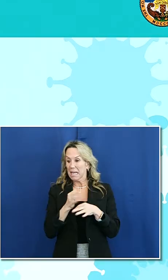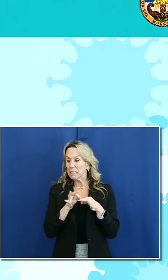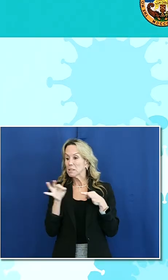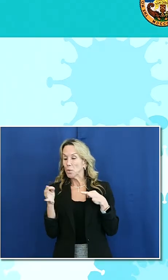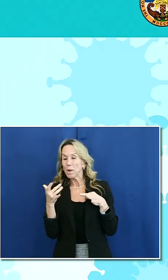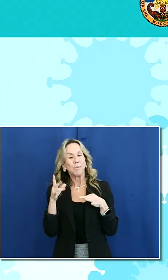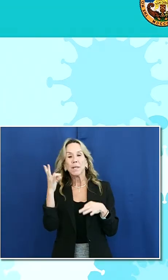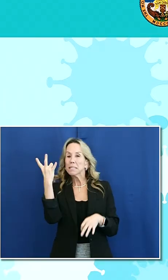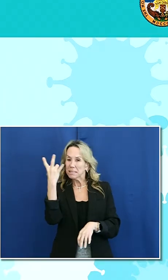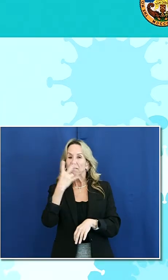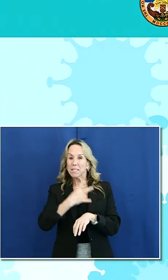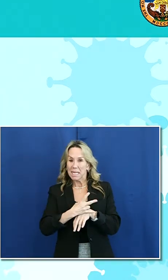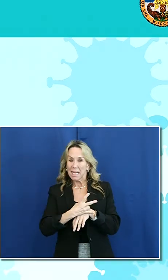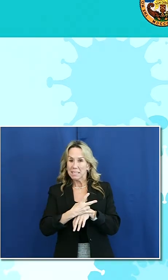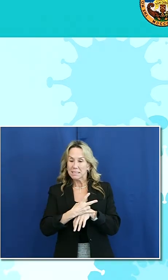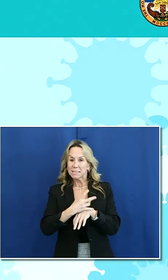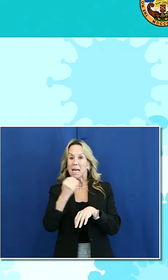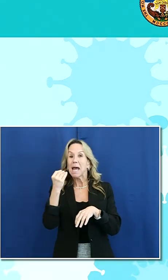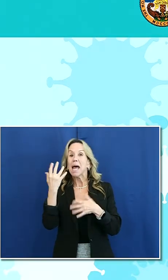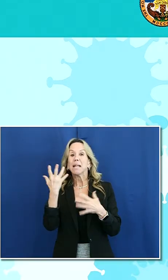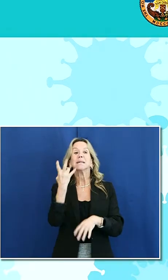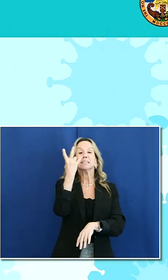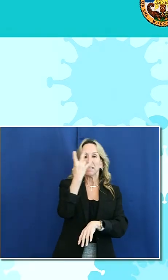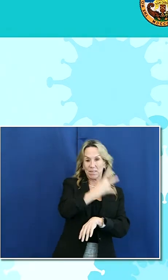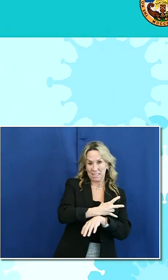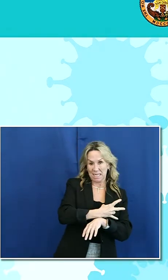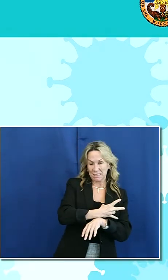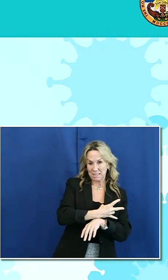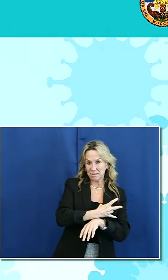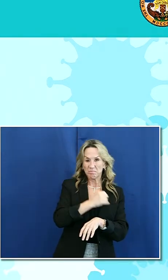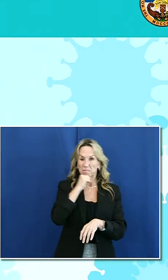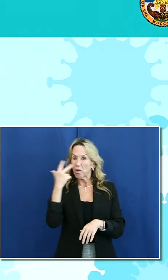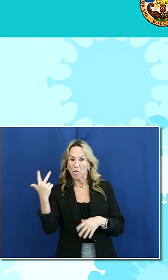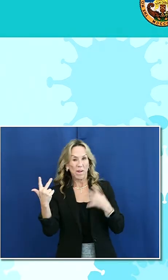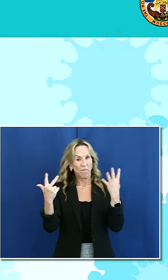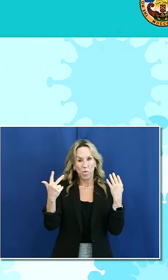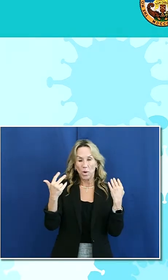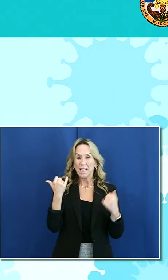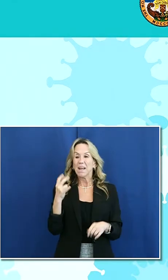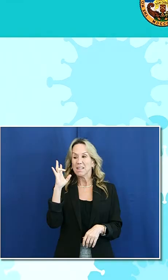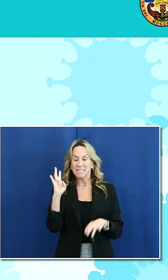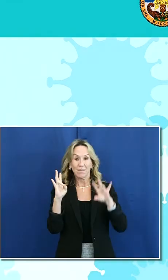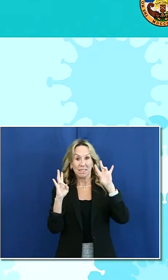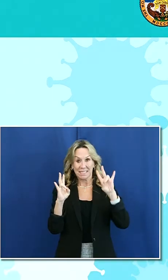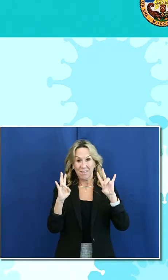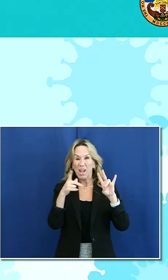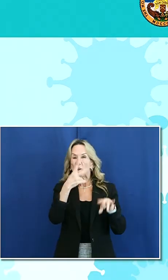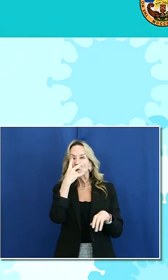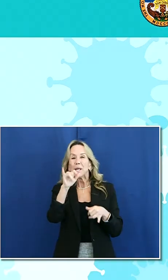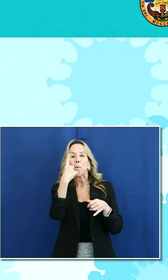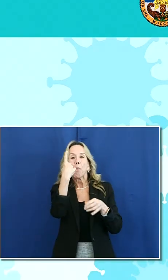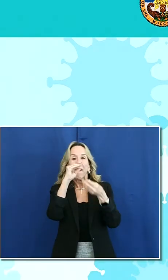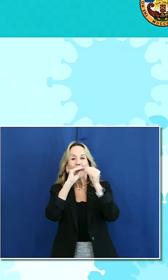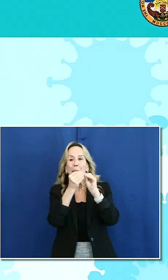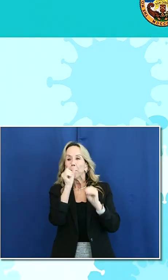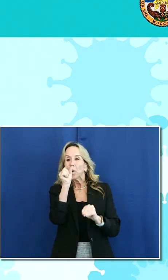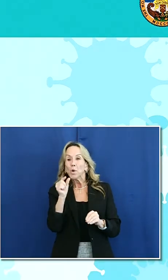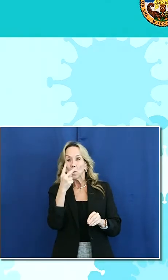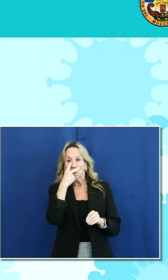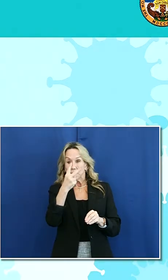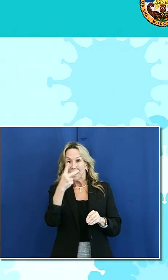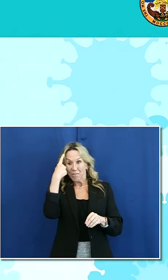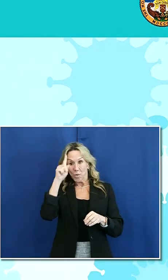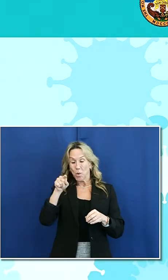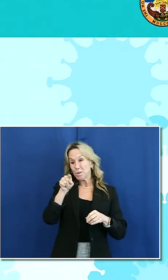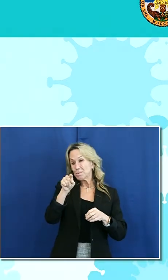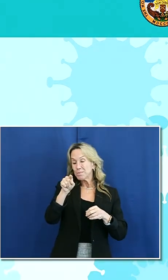the prior 7 days. And this will be a one-digit number, so you can see for widespread, it's going to